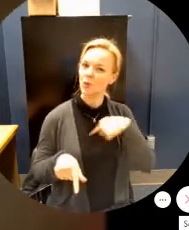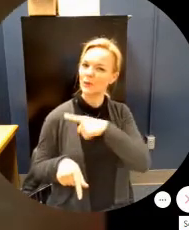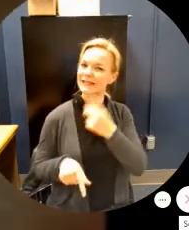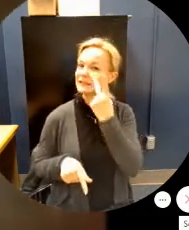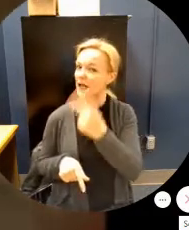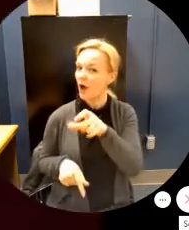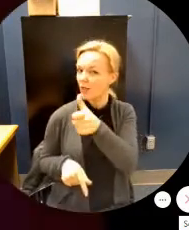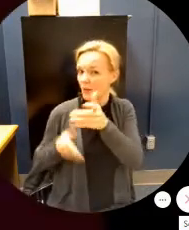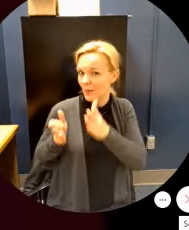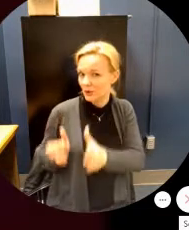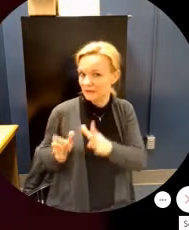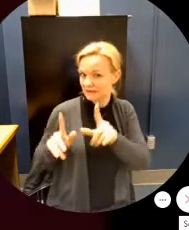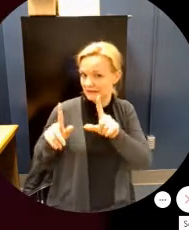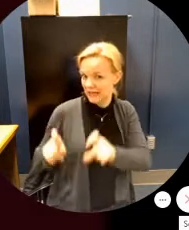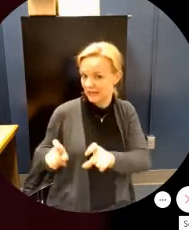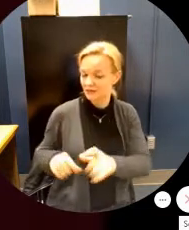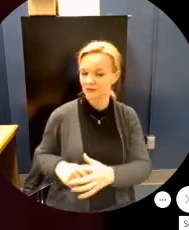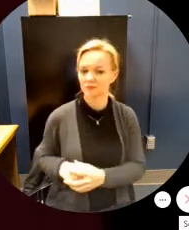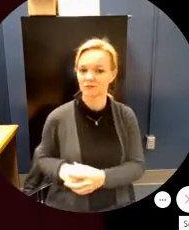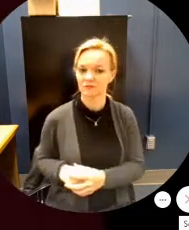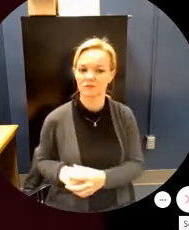test.